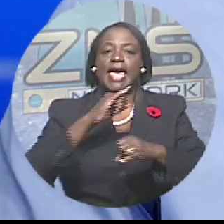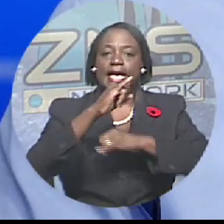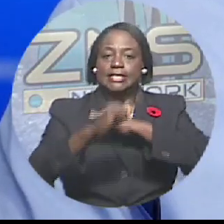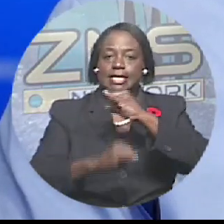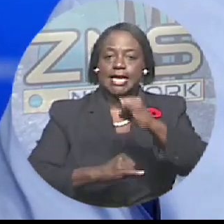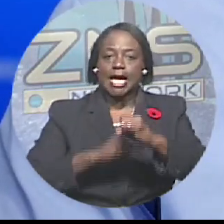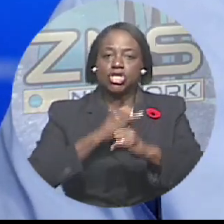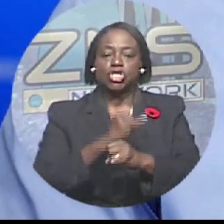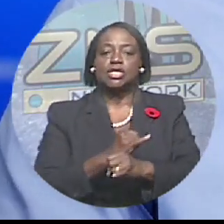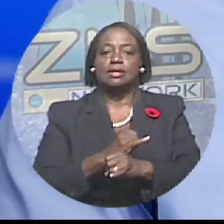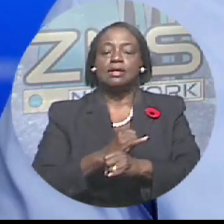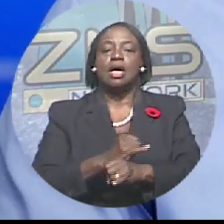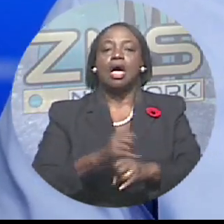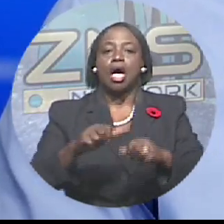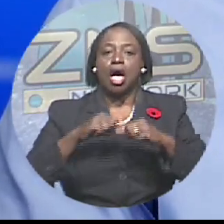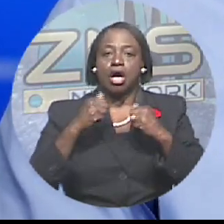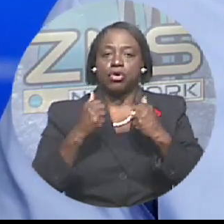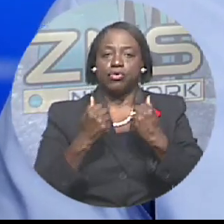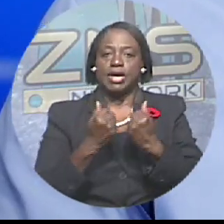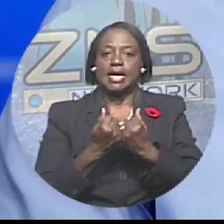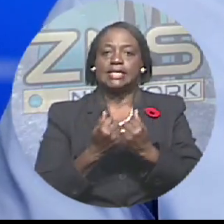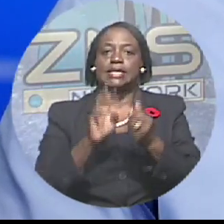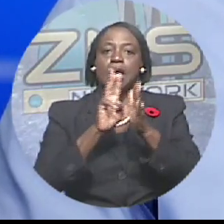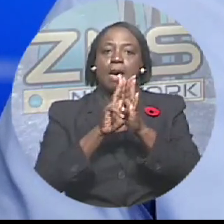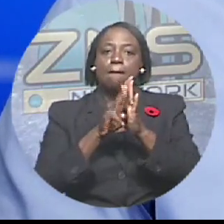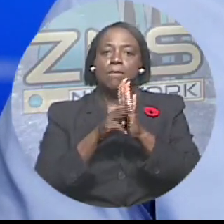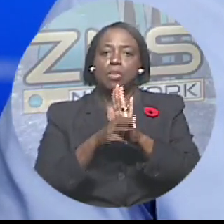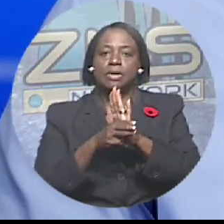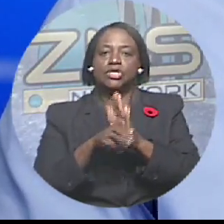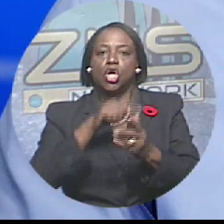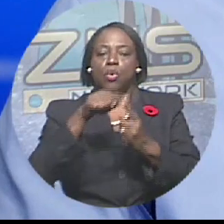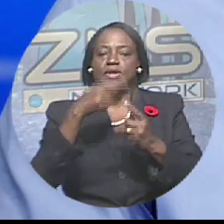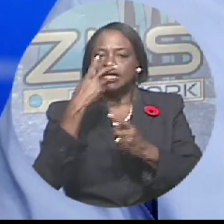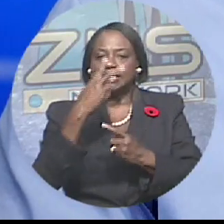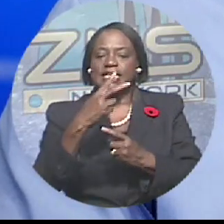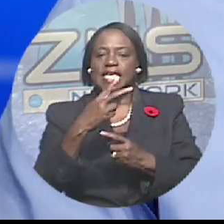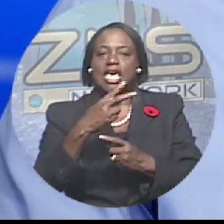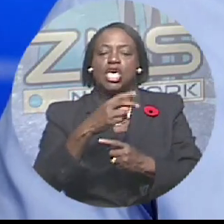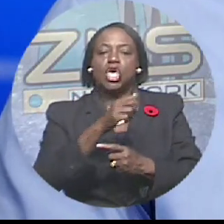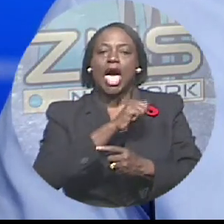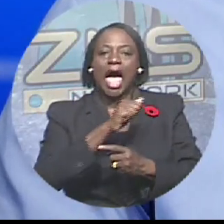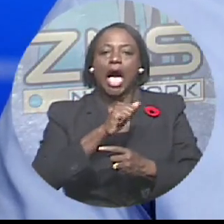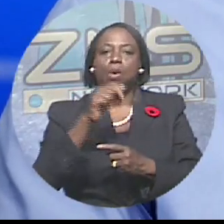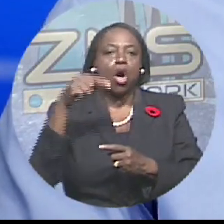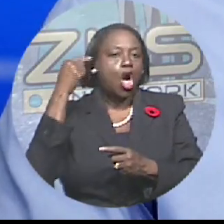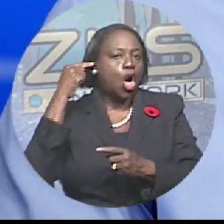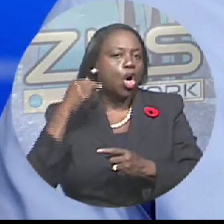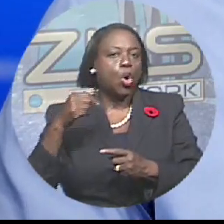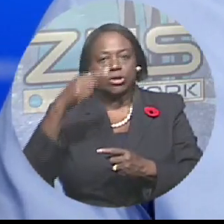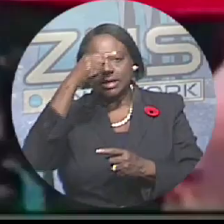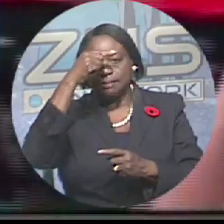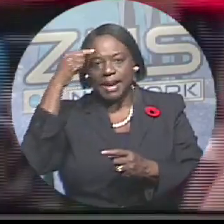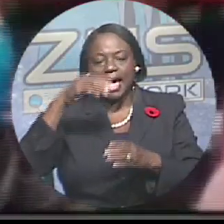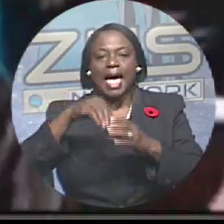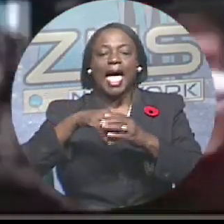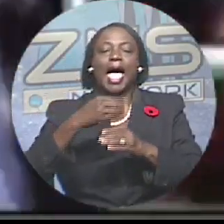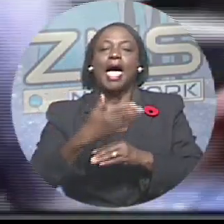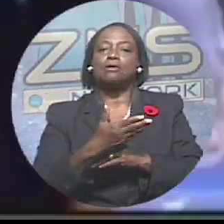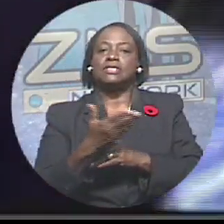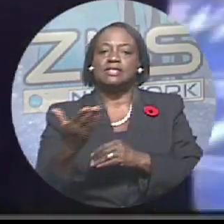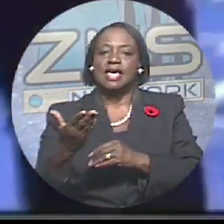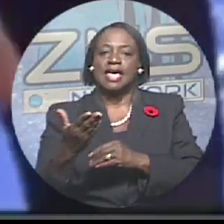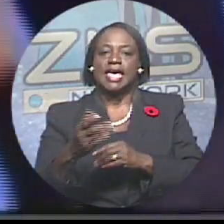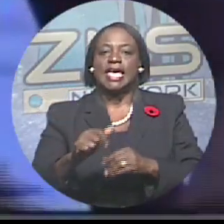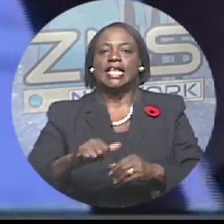know, it's a moment when you can see your aqua gold and black just risen out there. It gives you a sense of pride and will when you go into the